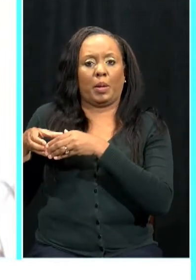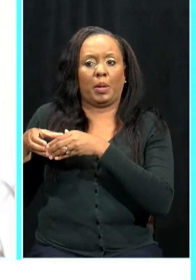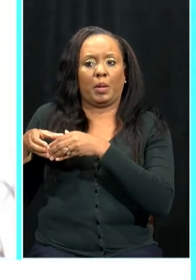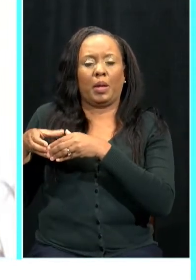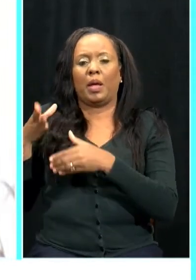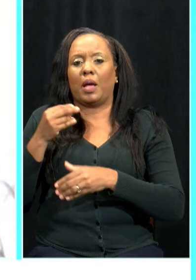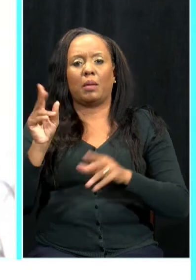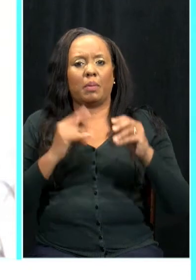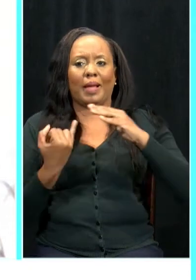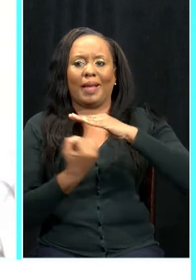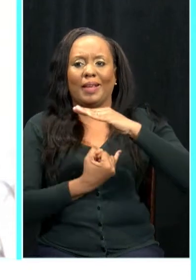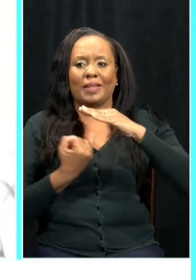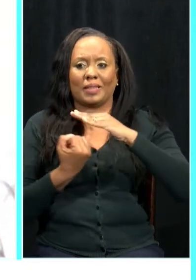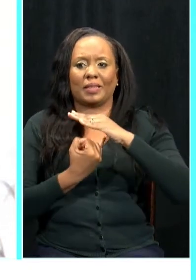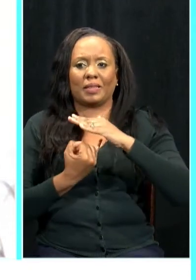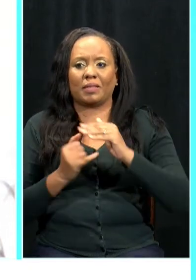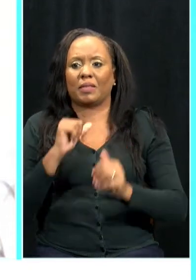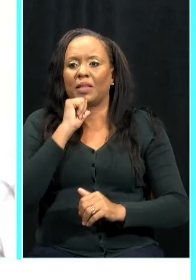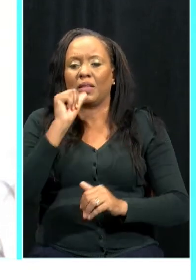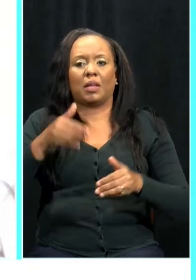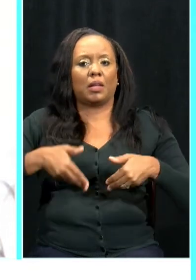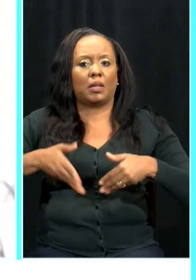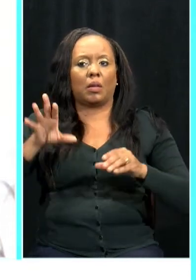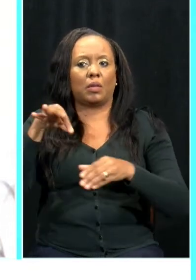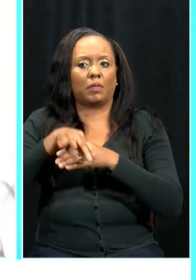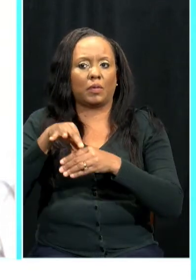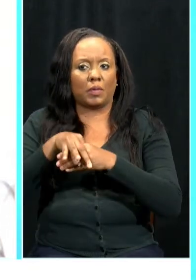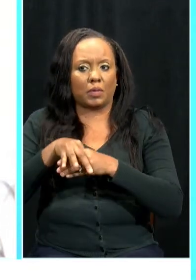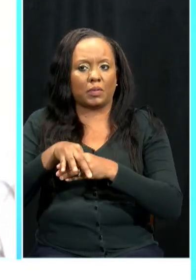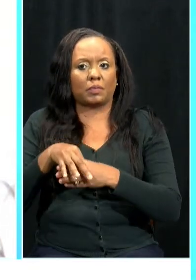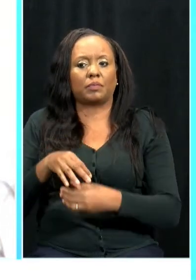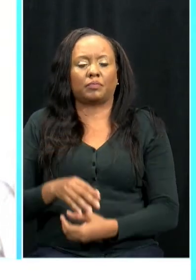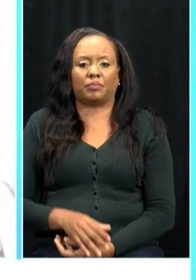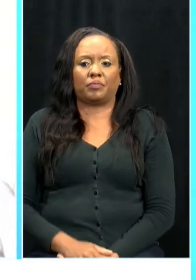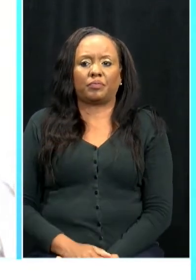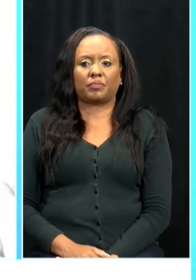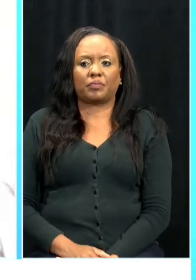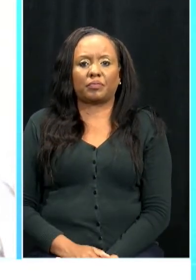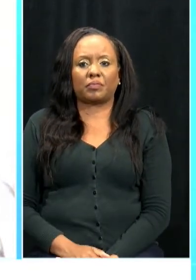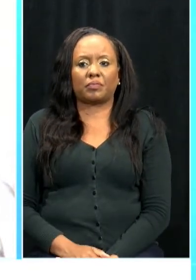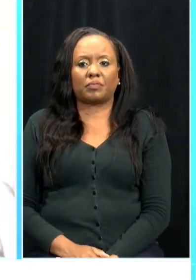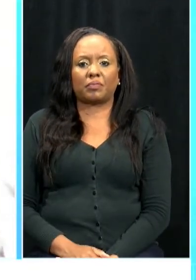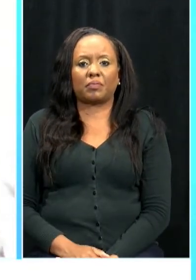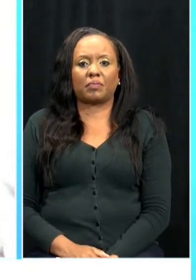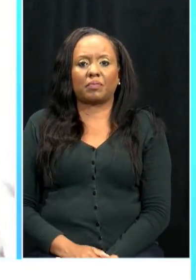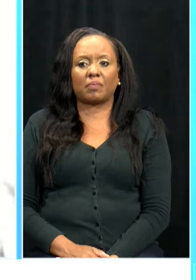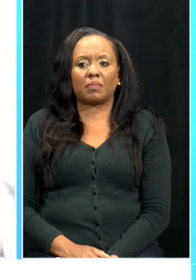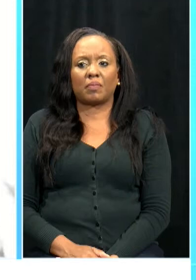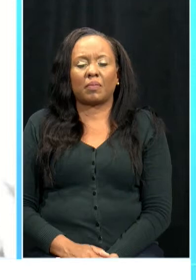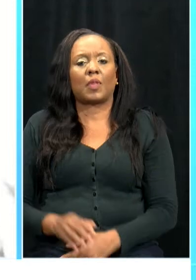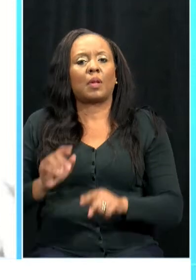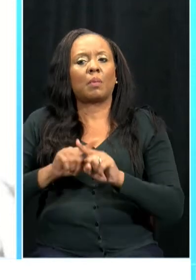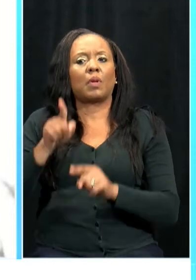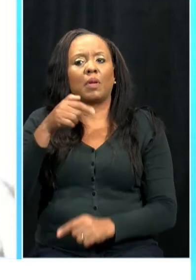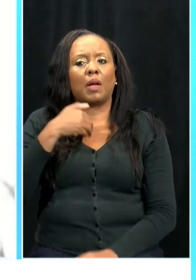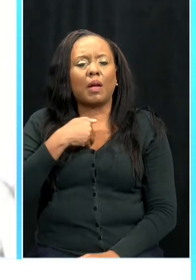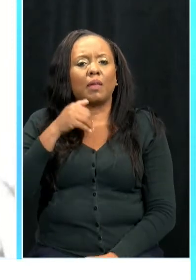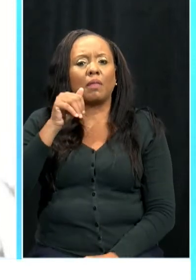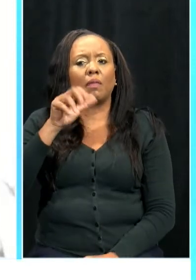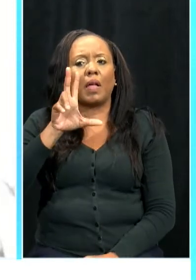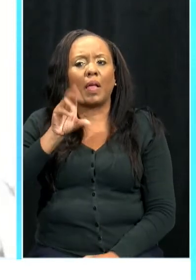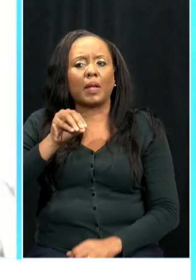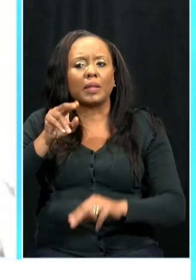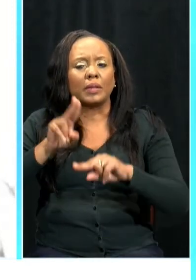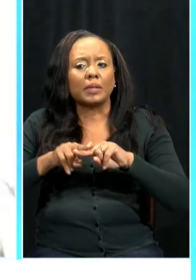in isolation, they will not be allowed to vote. And you're telling me that you have an overwhelming mandate. You got 30 seats the last time. You're dealing